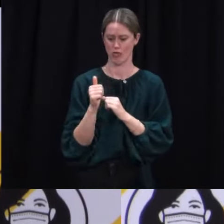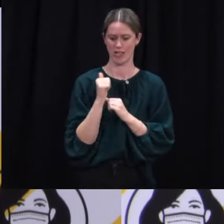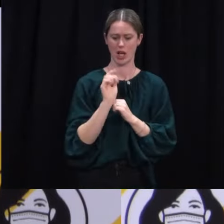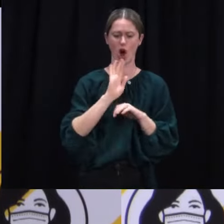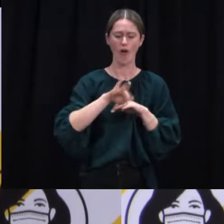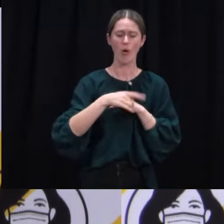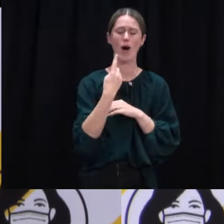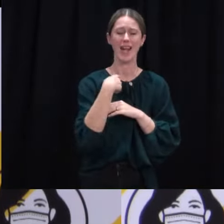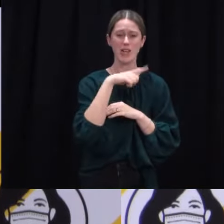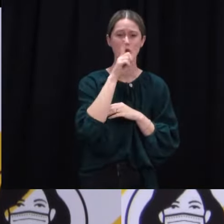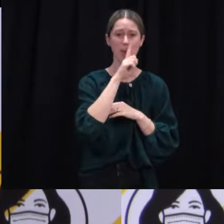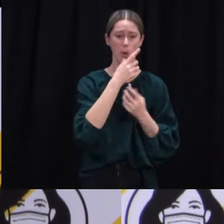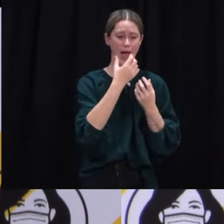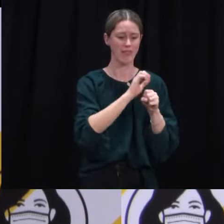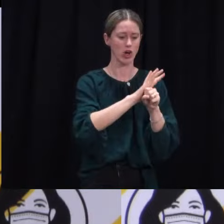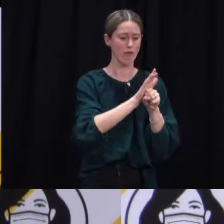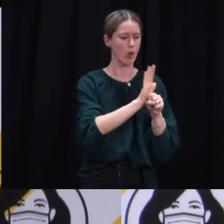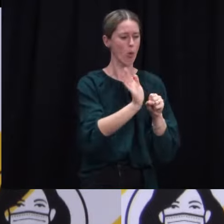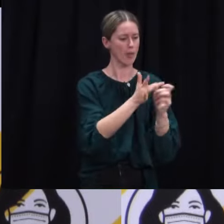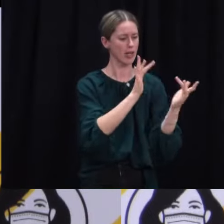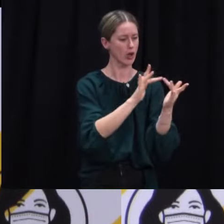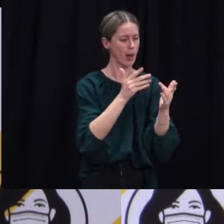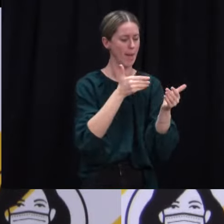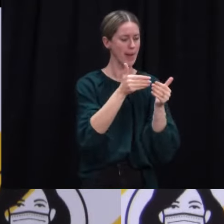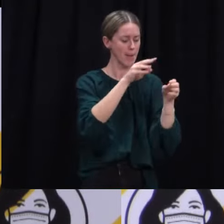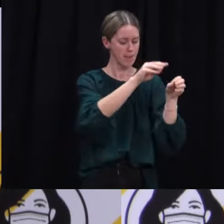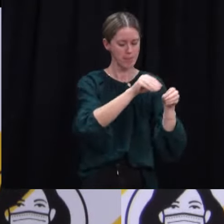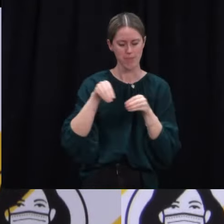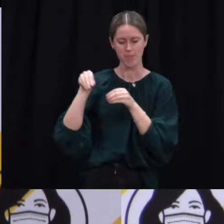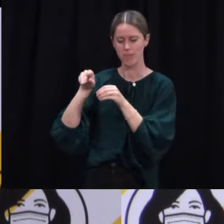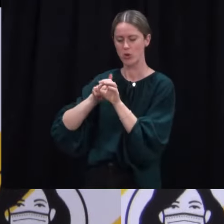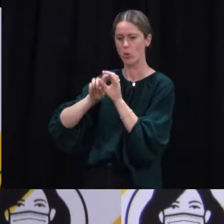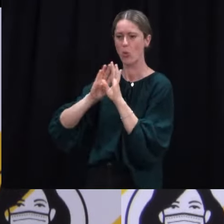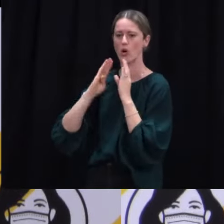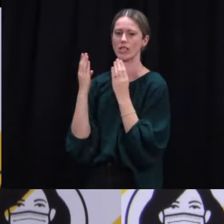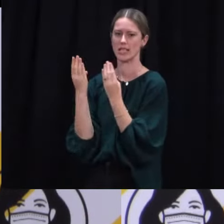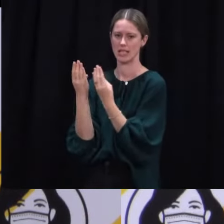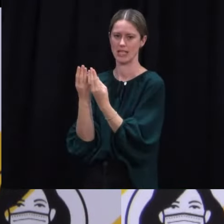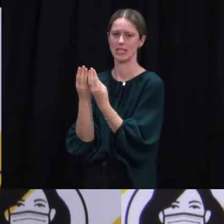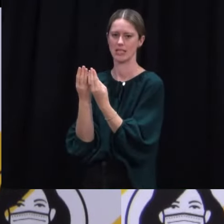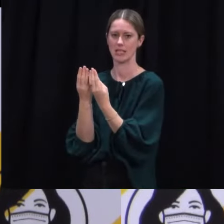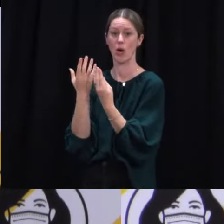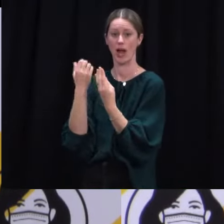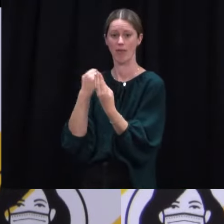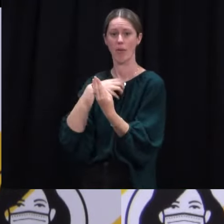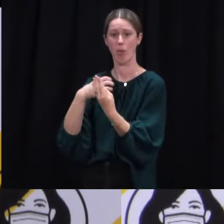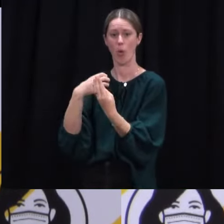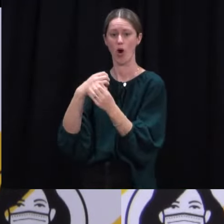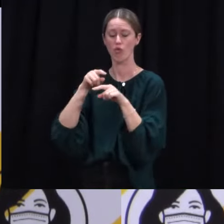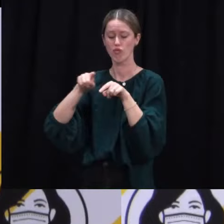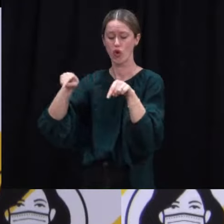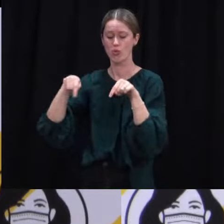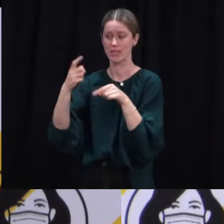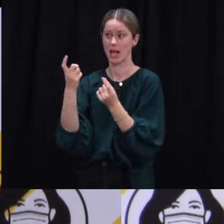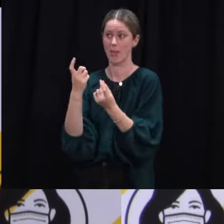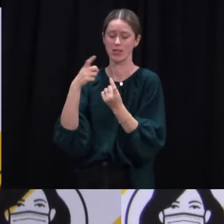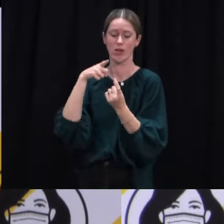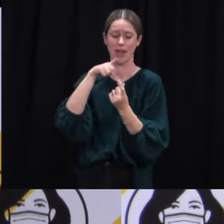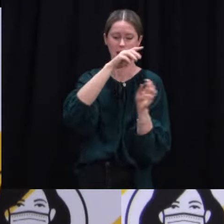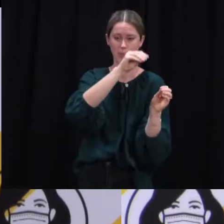being contacted, all being managed, and all being transferred into quarantine. And we have more rooms coming on so that they can go into the